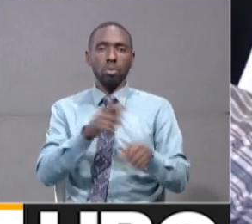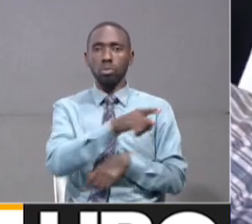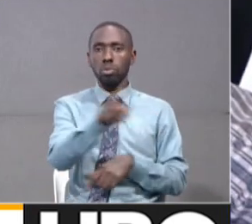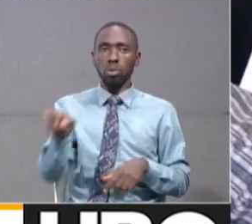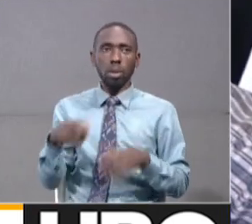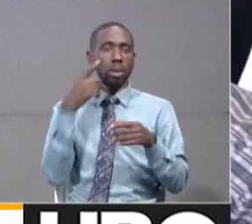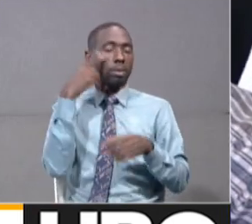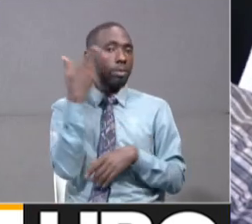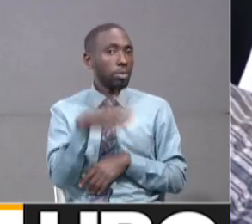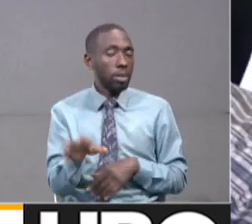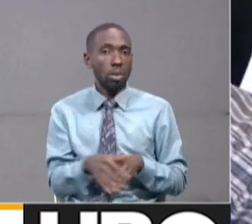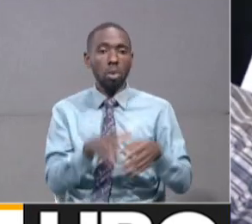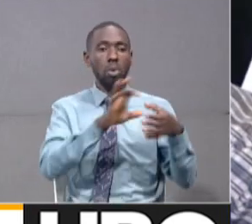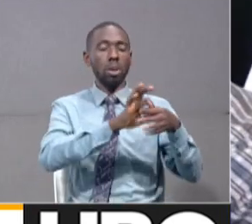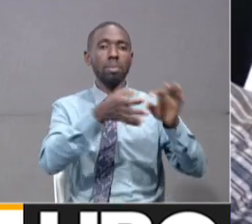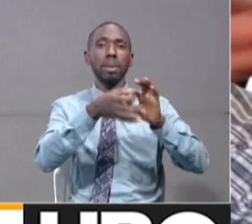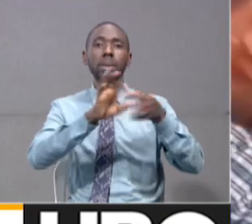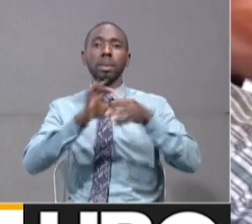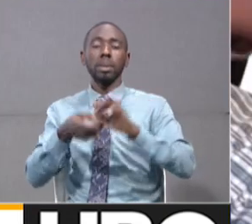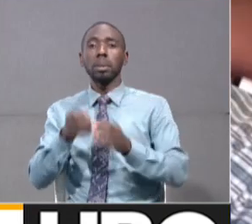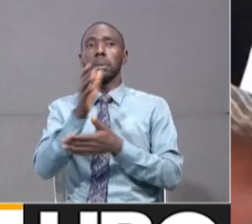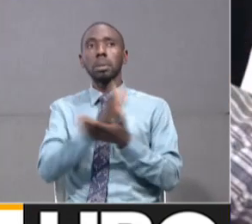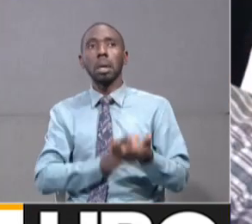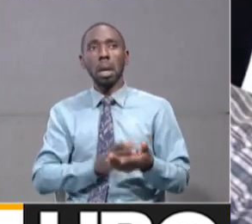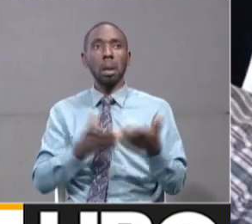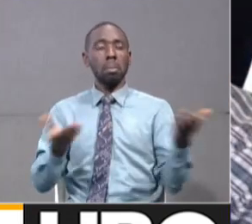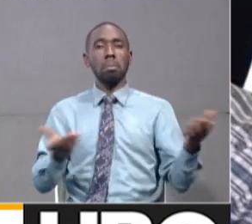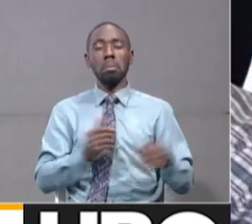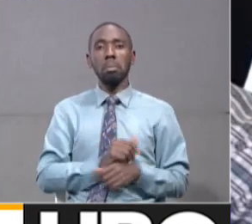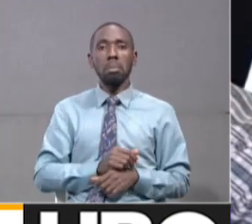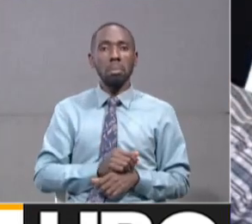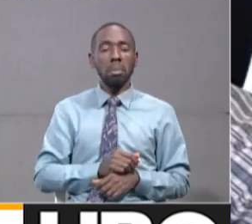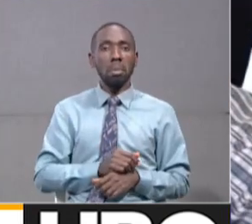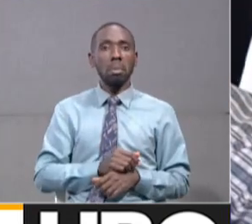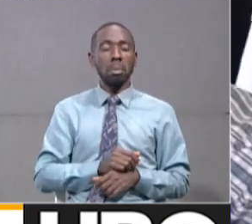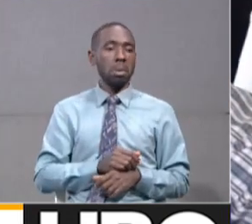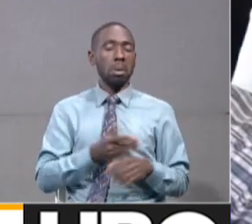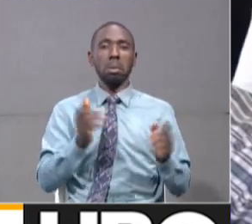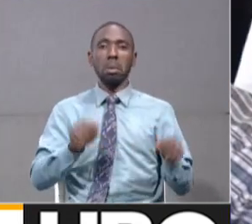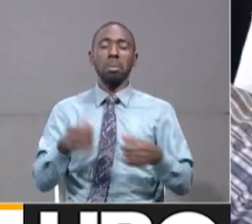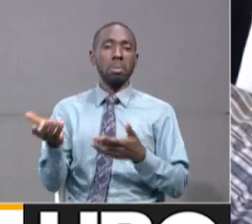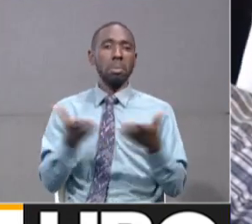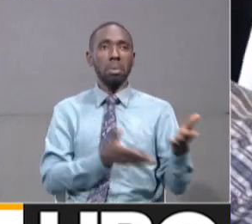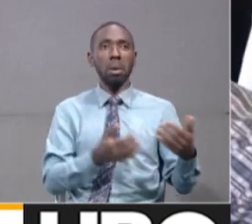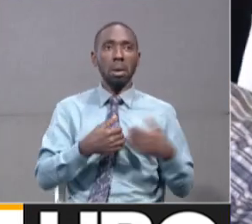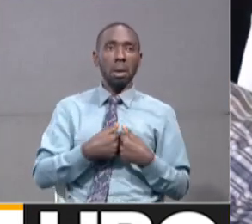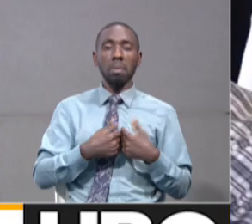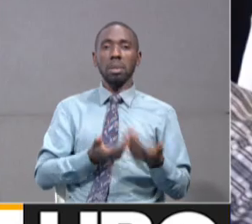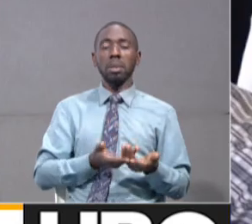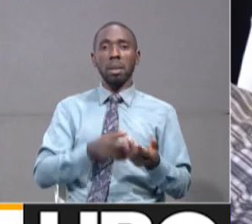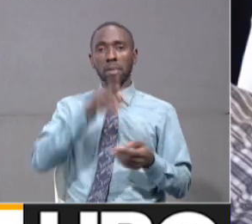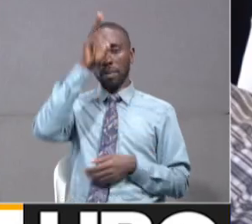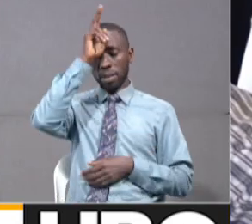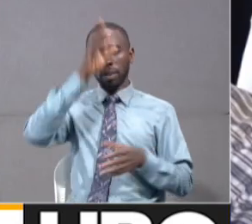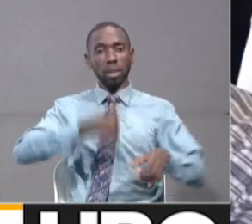mean, you have seen the Olympics, some of the disciplines you see there, we can get a village champion here to go and be a world